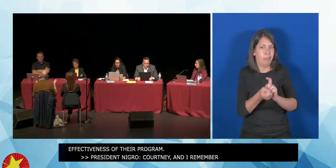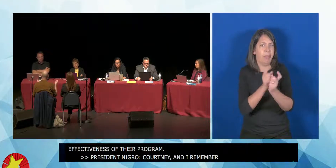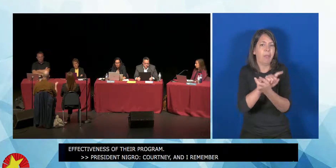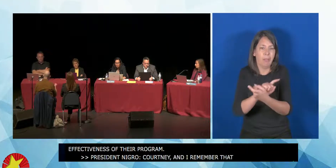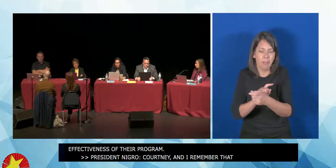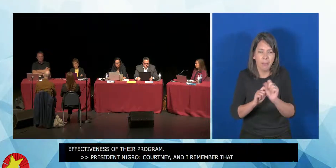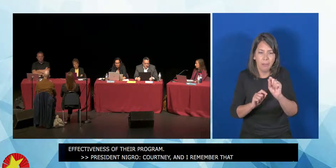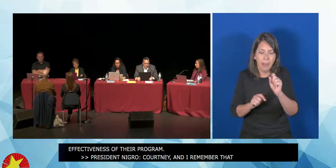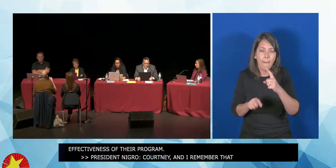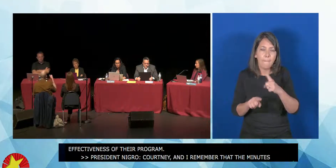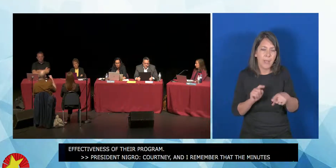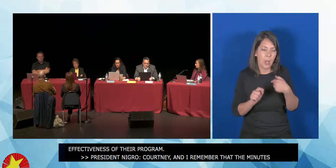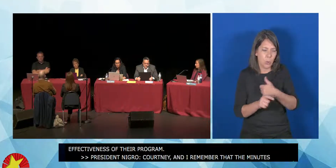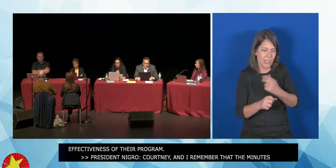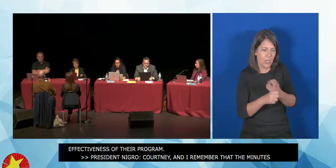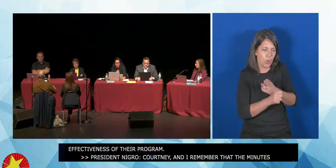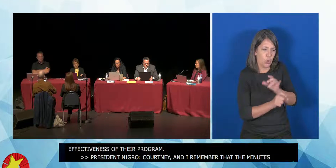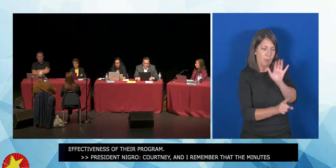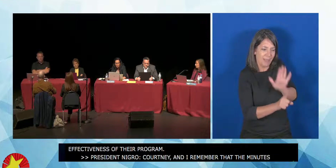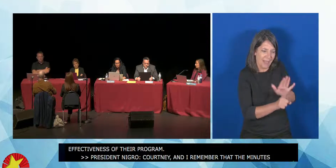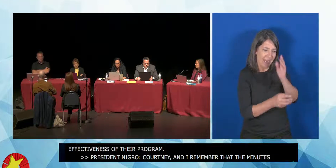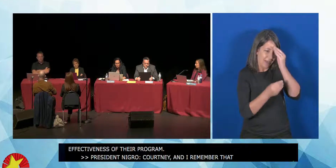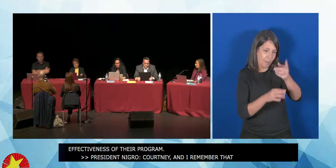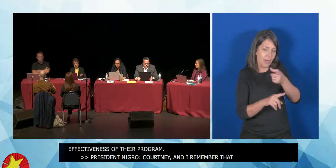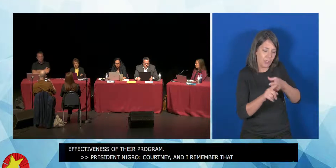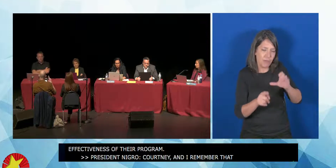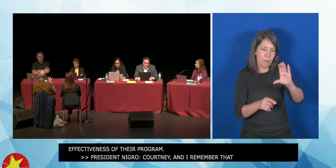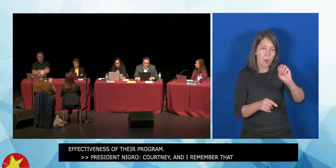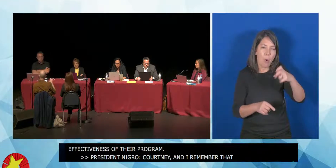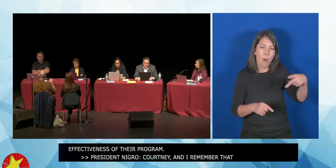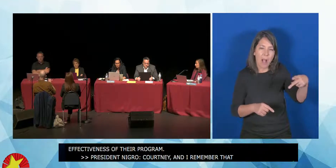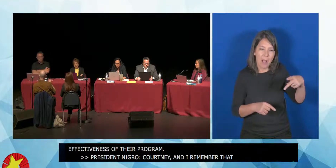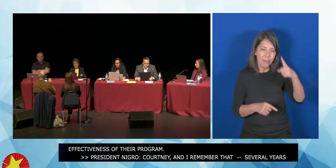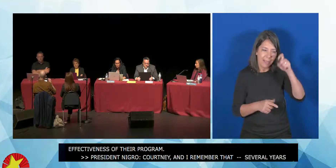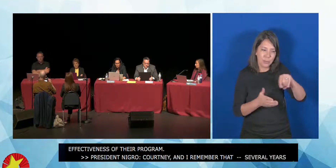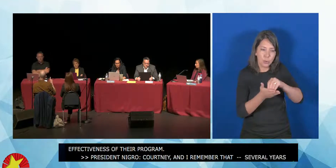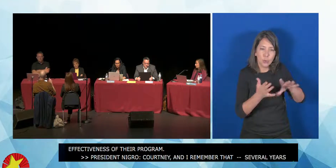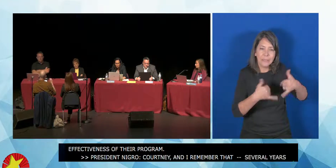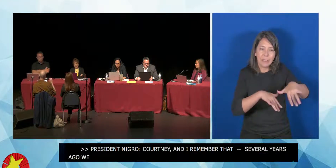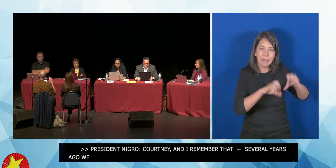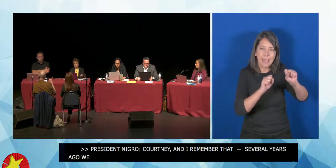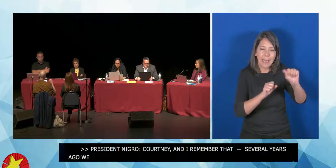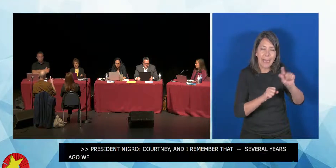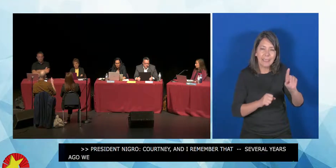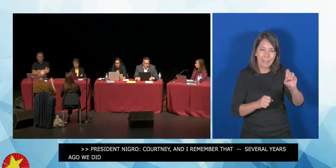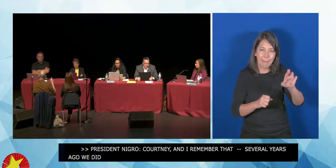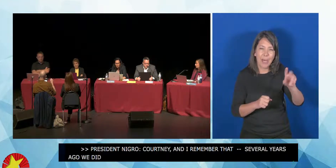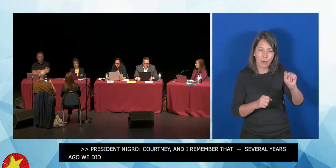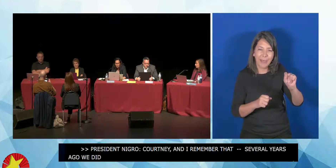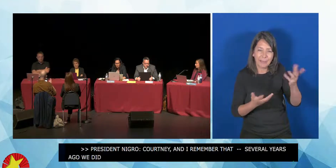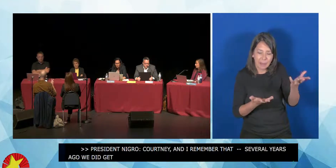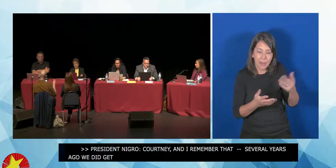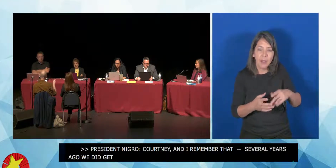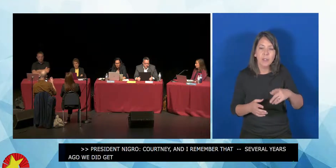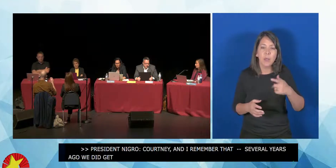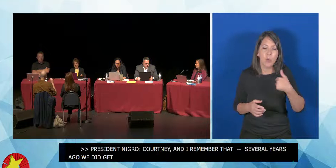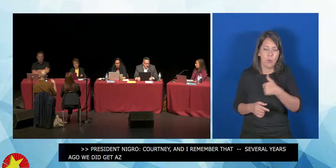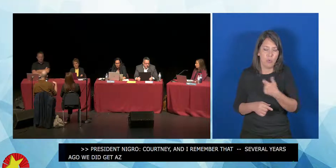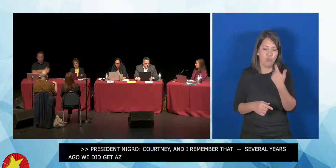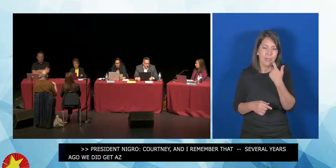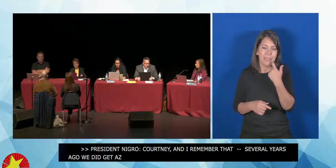data from the co-ops, and also when we were having our LEA, not LEA discussions